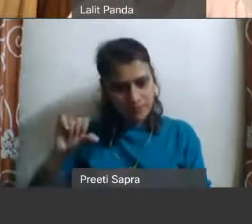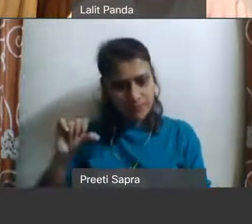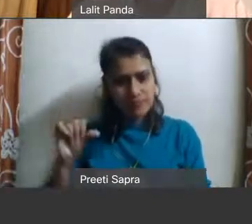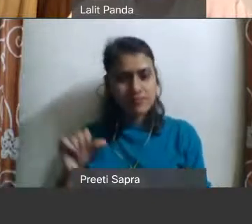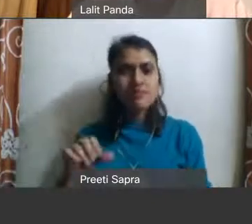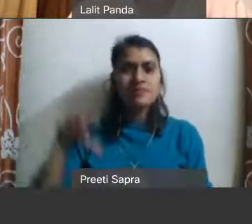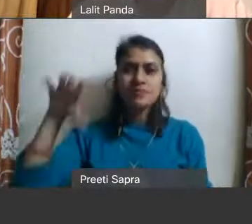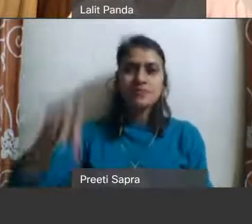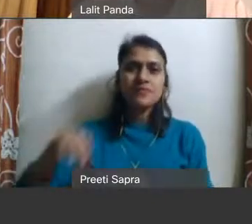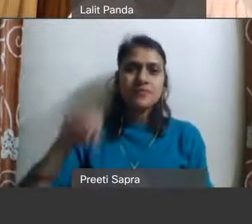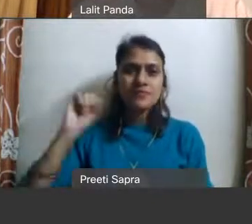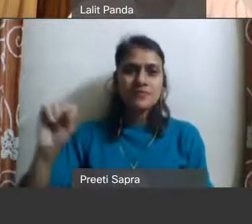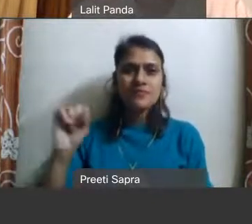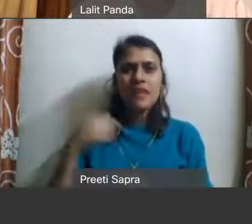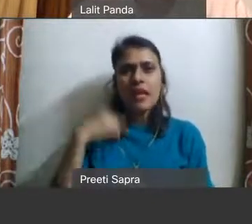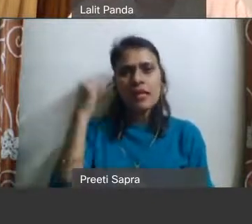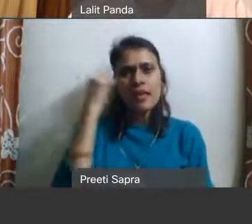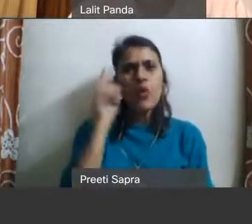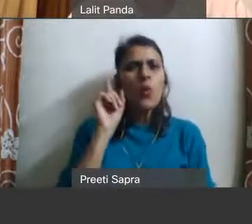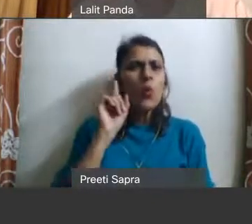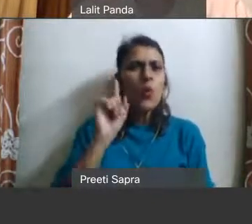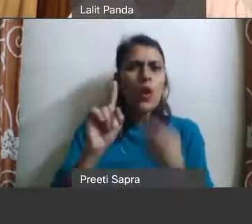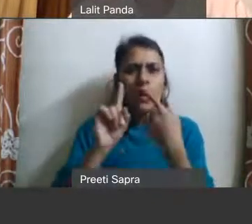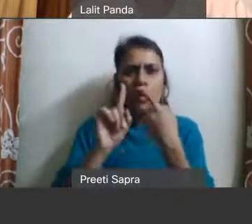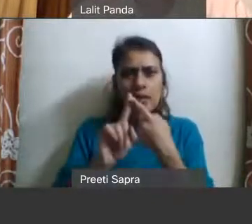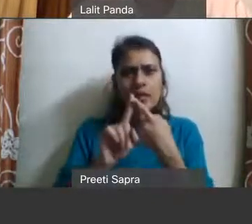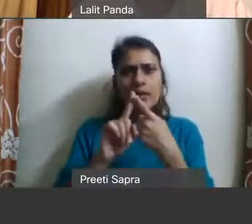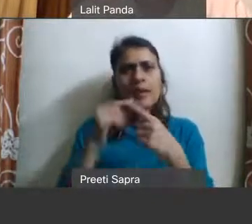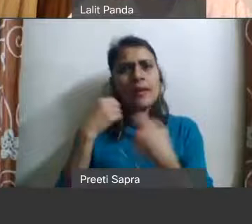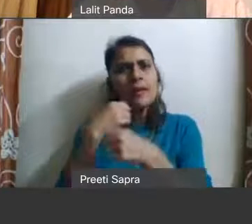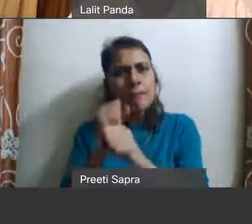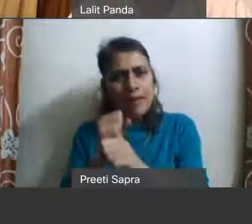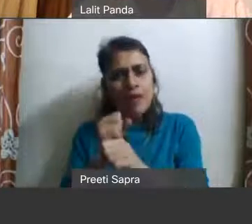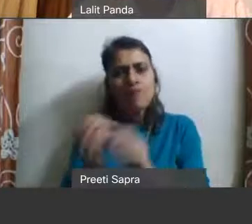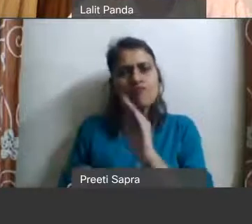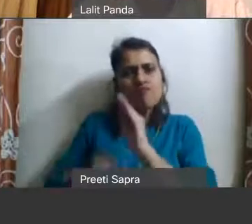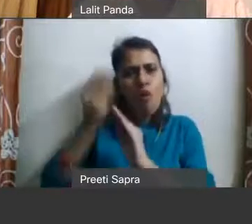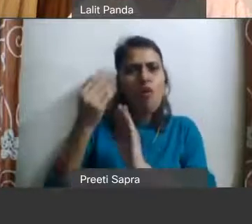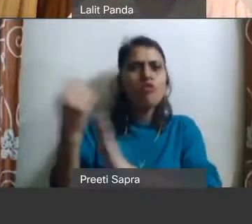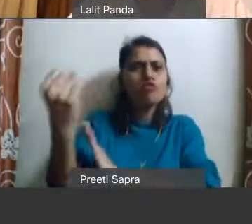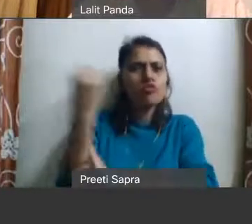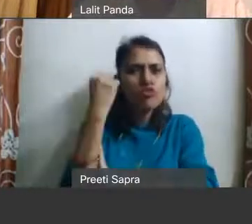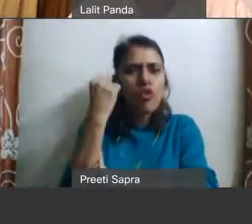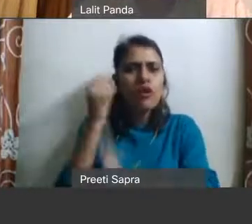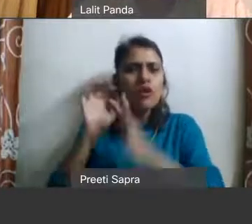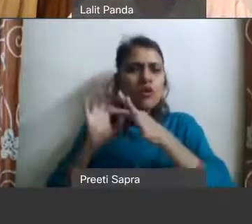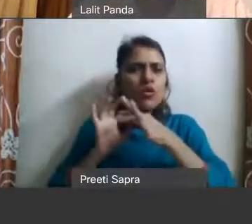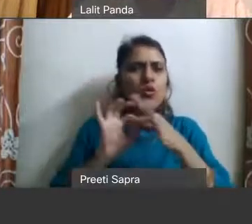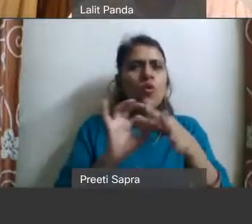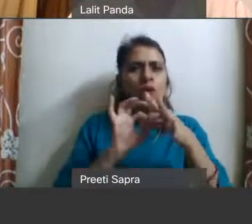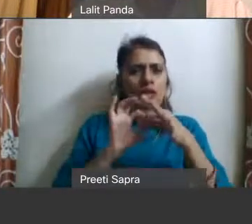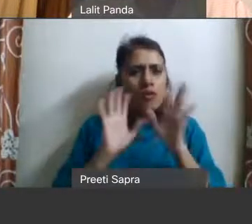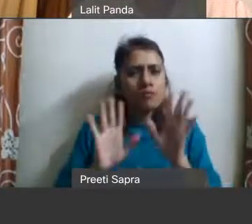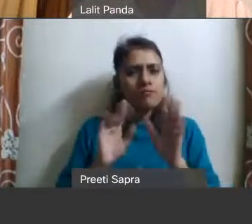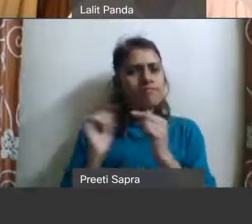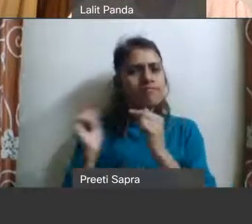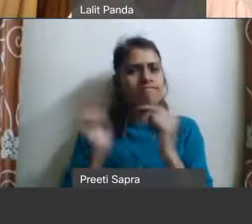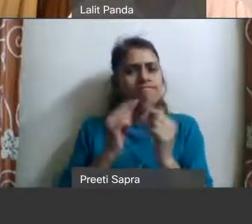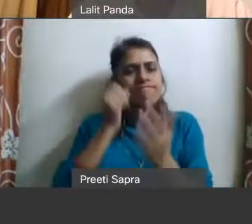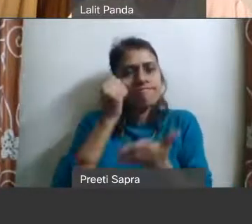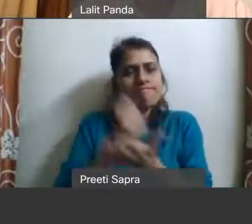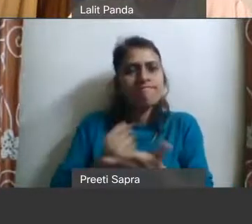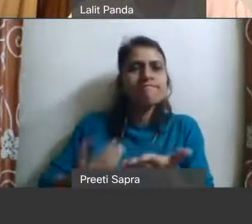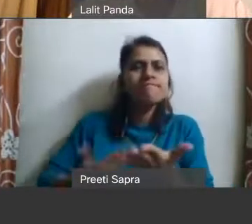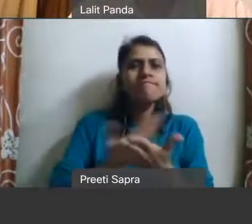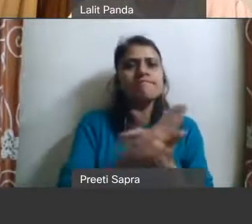citizenship amendment, I think one can then also make a much stronger anti-subordination argument